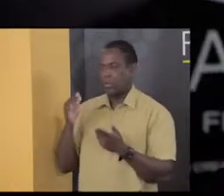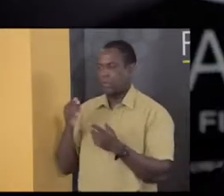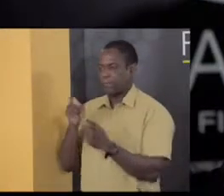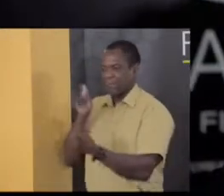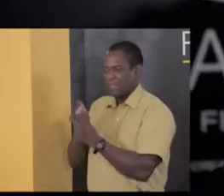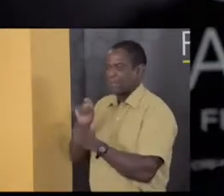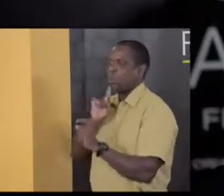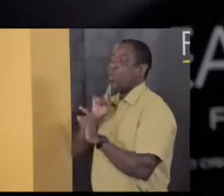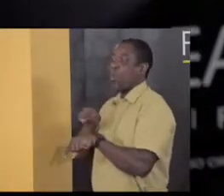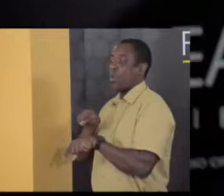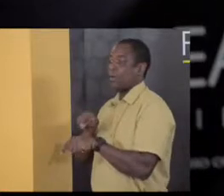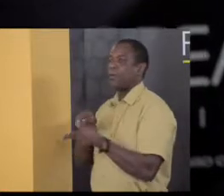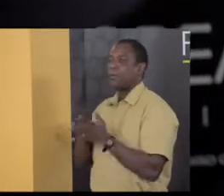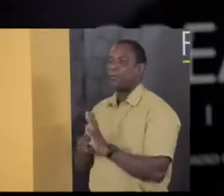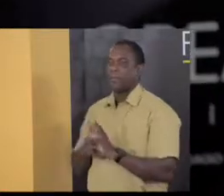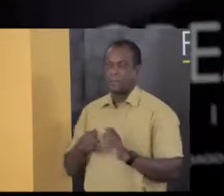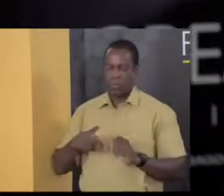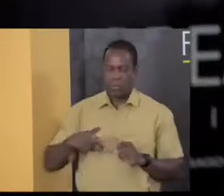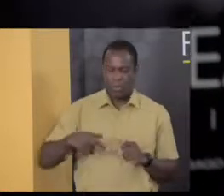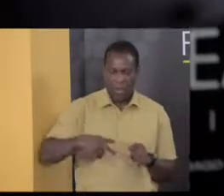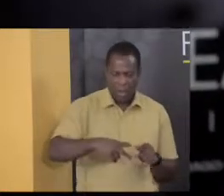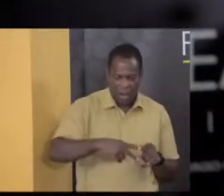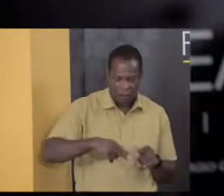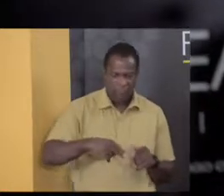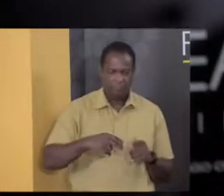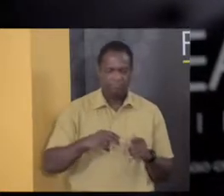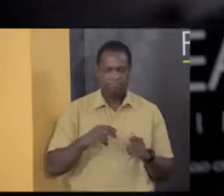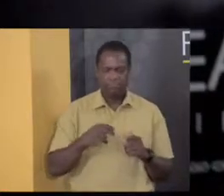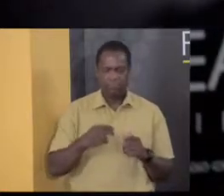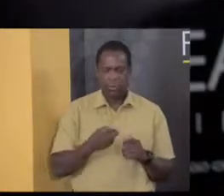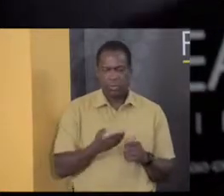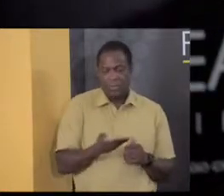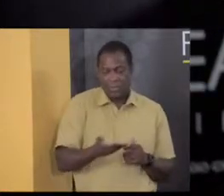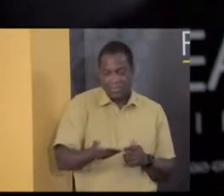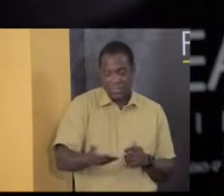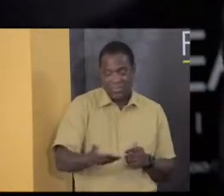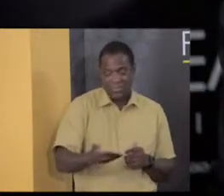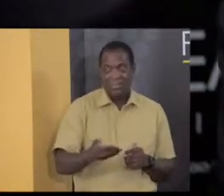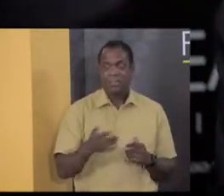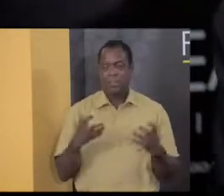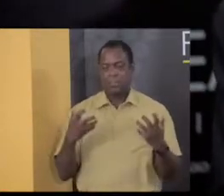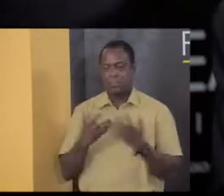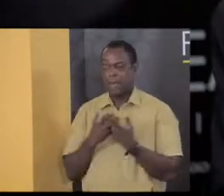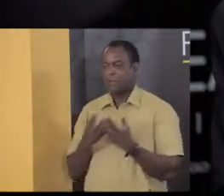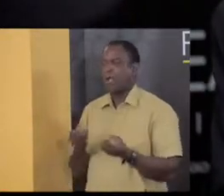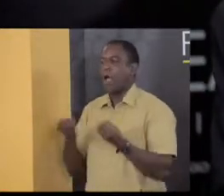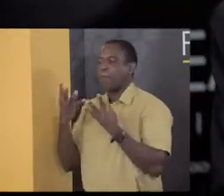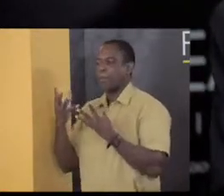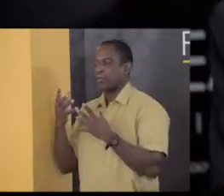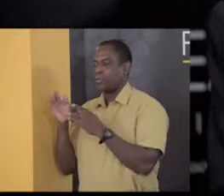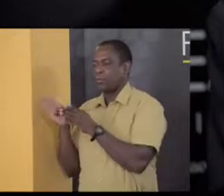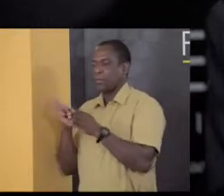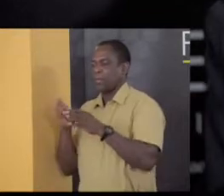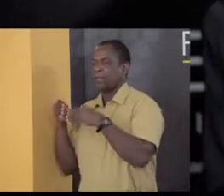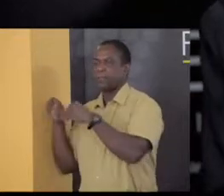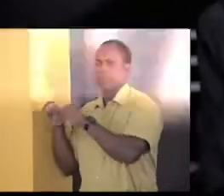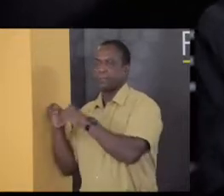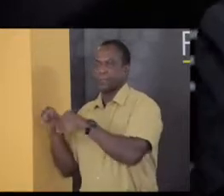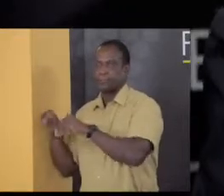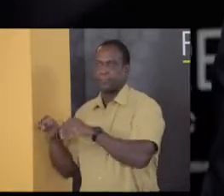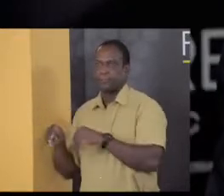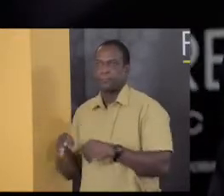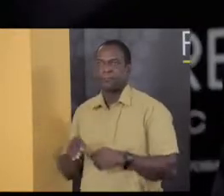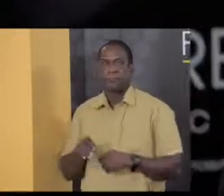This is the process, it's a little bit the chart there, but this is the process that will be engaged at the